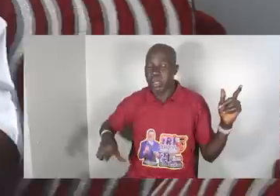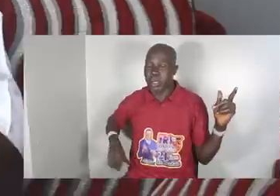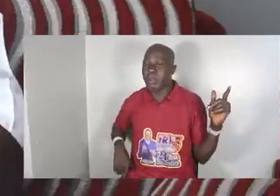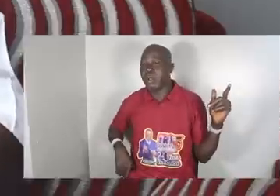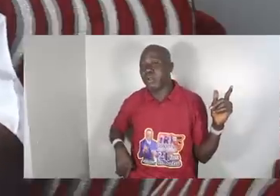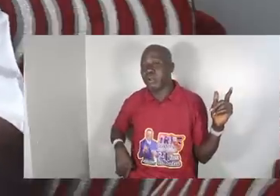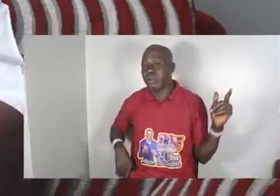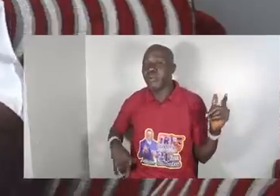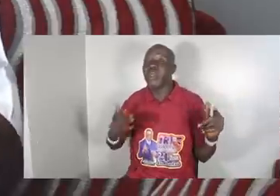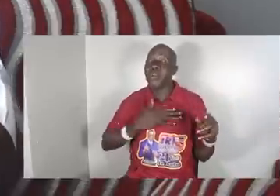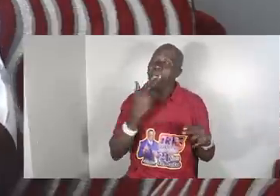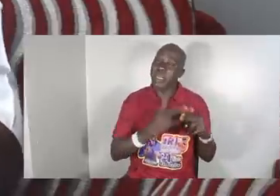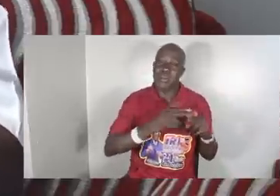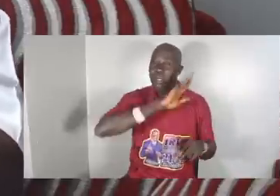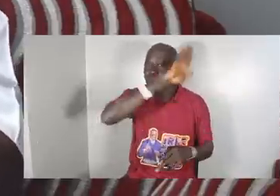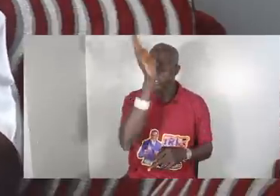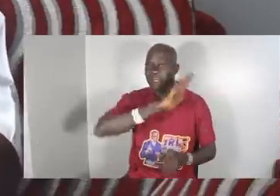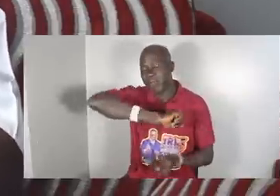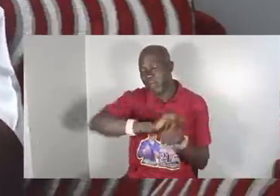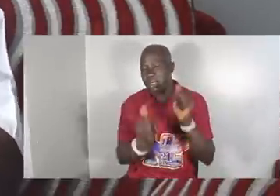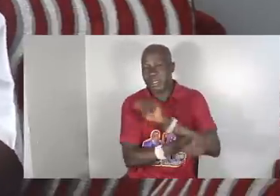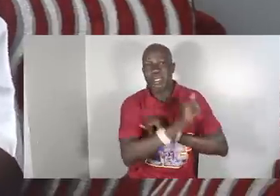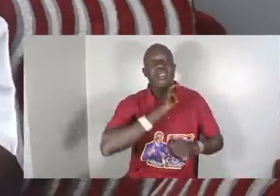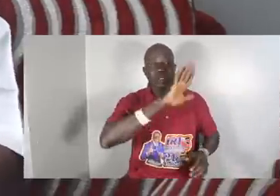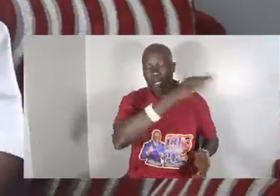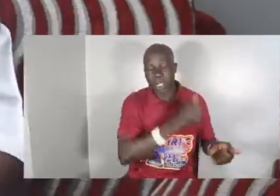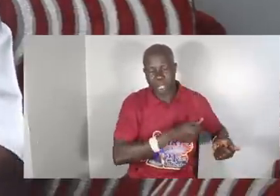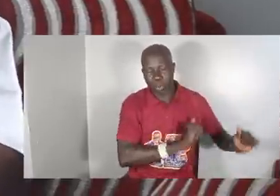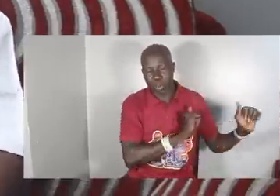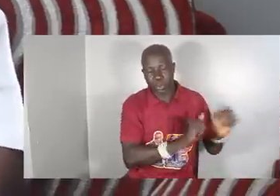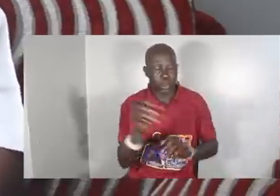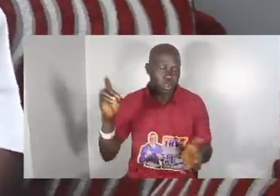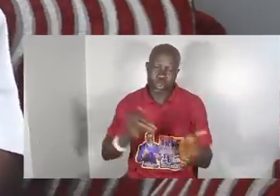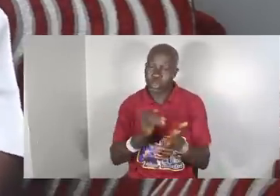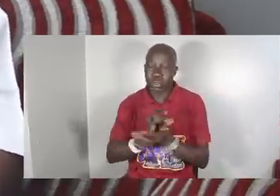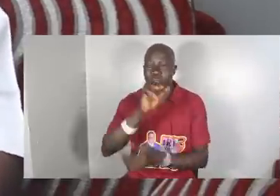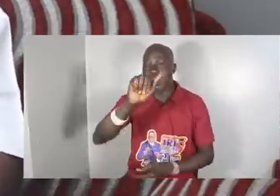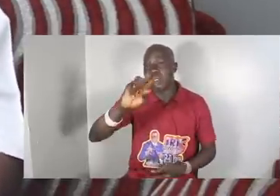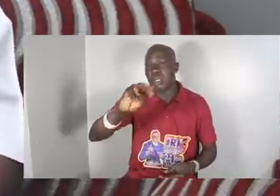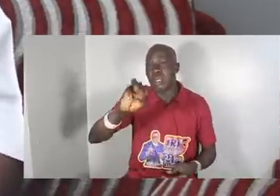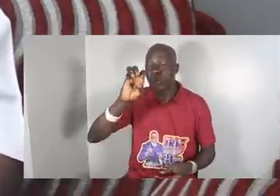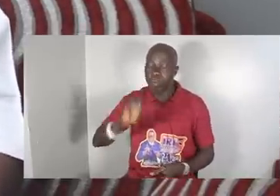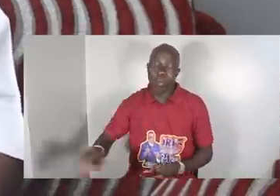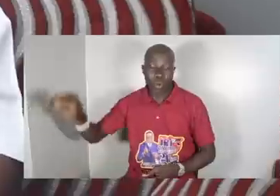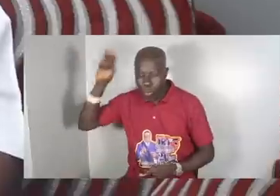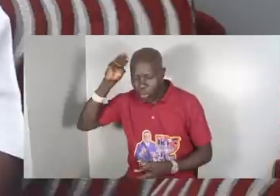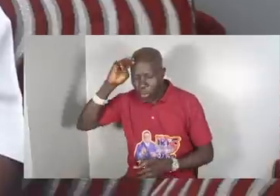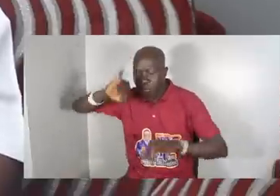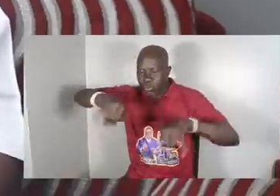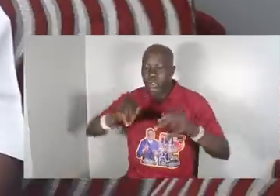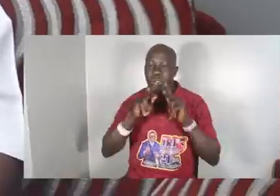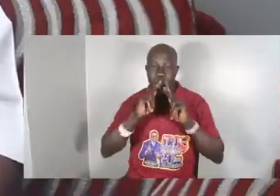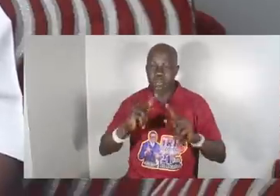Amen. Jesus name alone. Who my name never changed. Apostle is apostle. Doctor SMO Mustafa